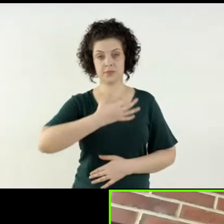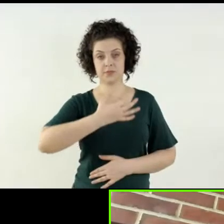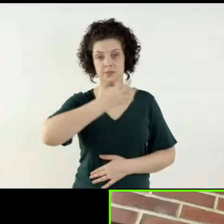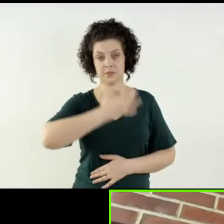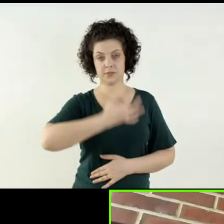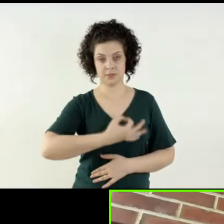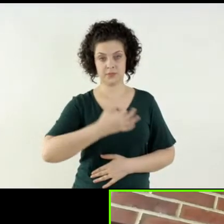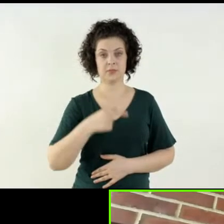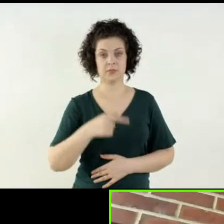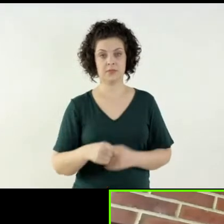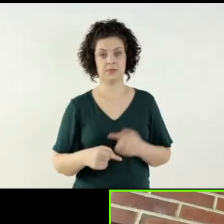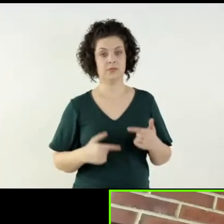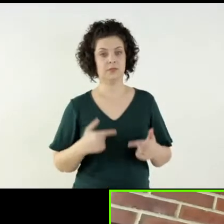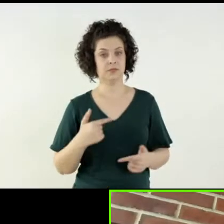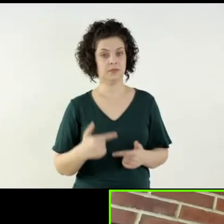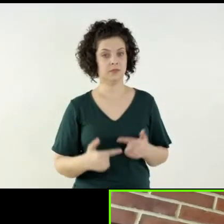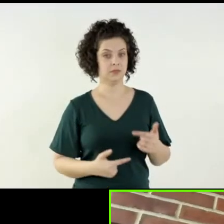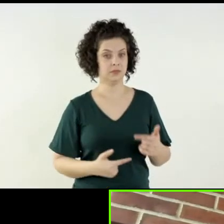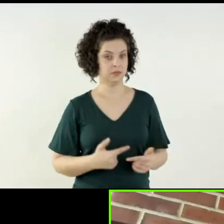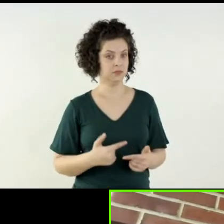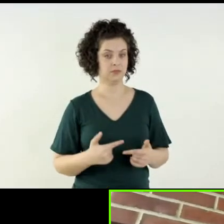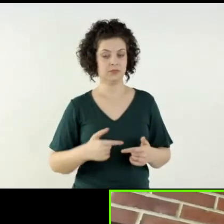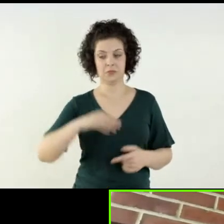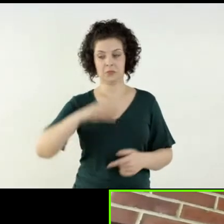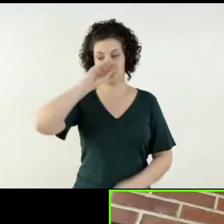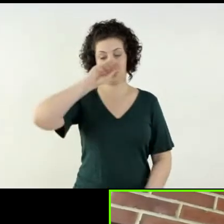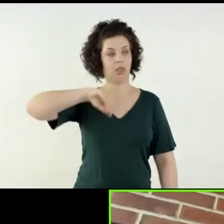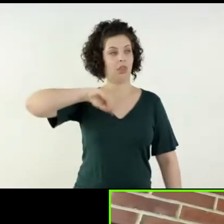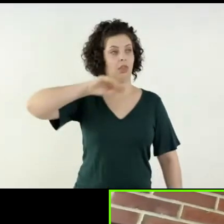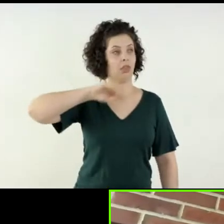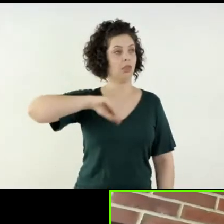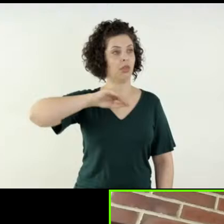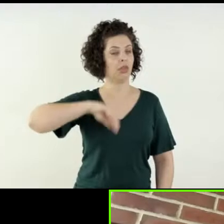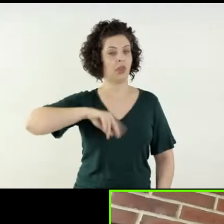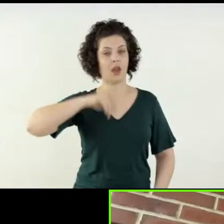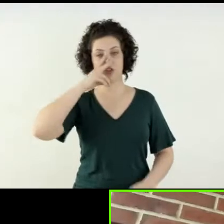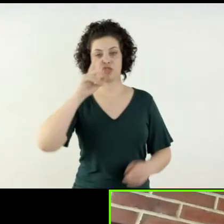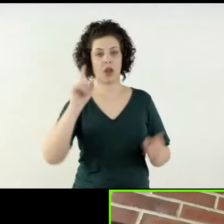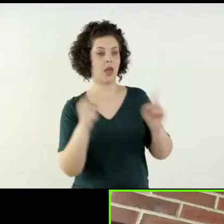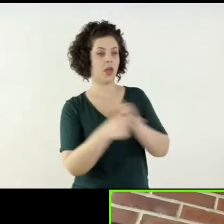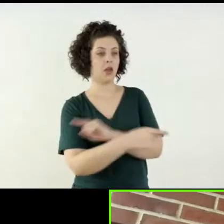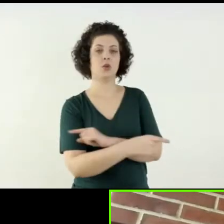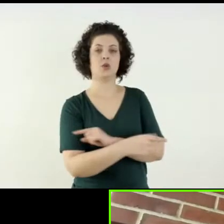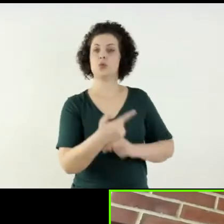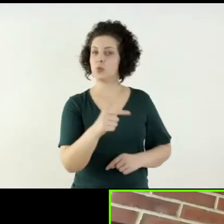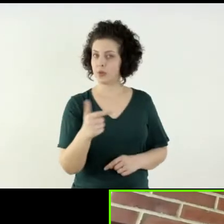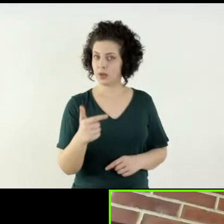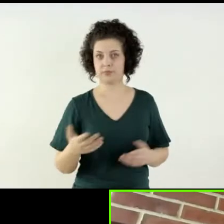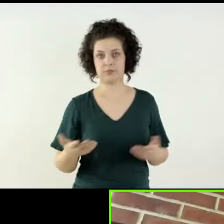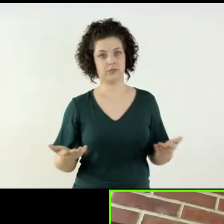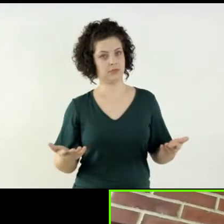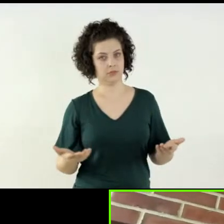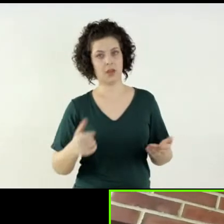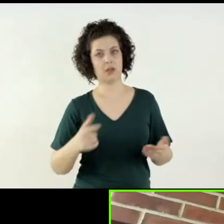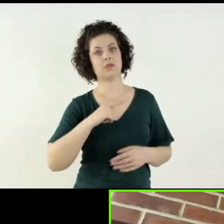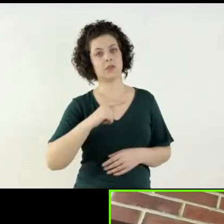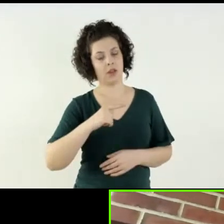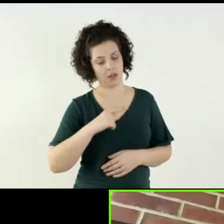to pretend that those contradictions don't exist, and at the same time, in no way to write it off